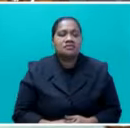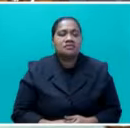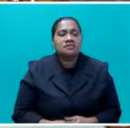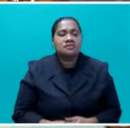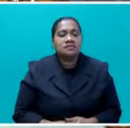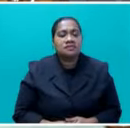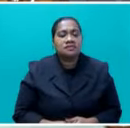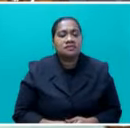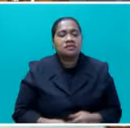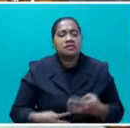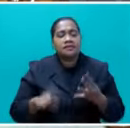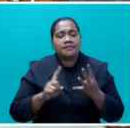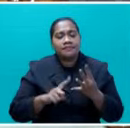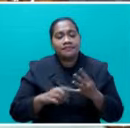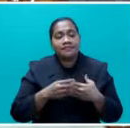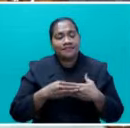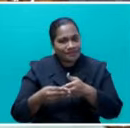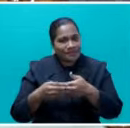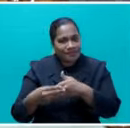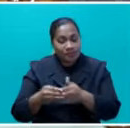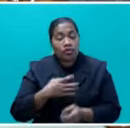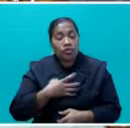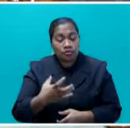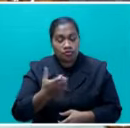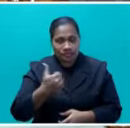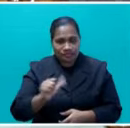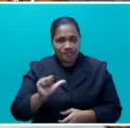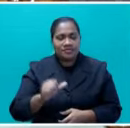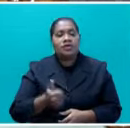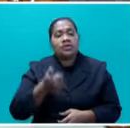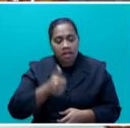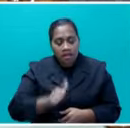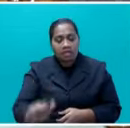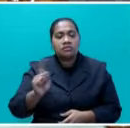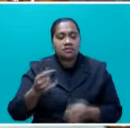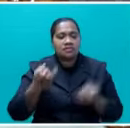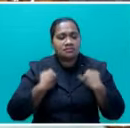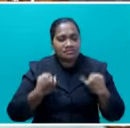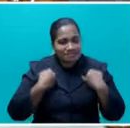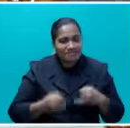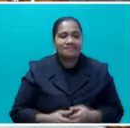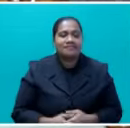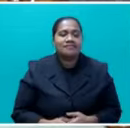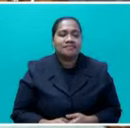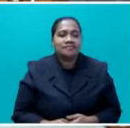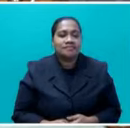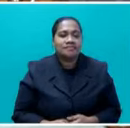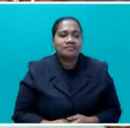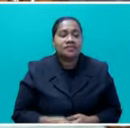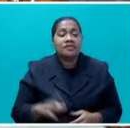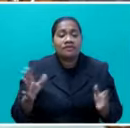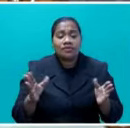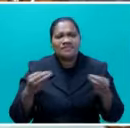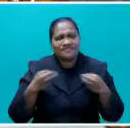costs. E, flexibility and more efficient use of infrastructure allows implementation of single frequency networks, or SFNS,